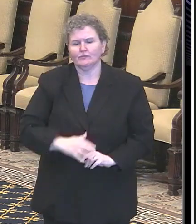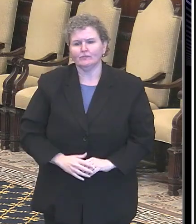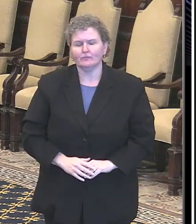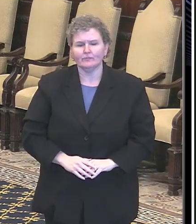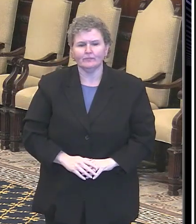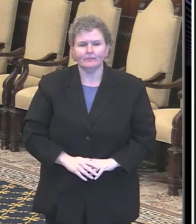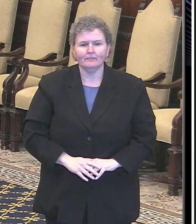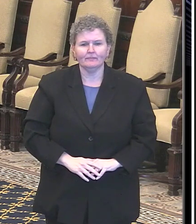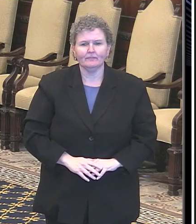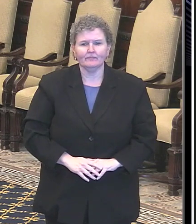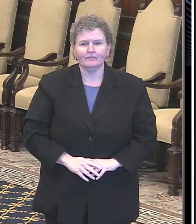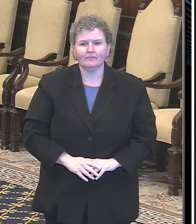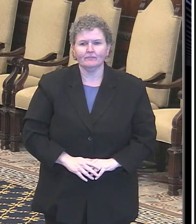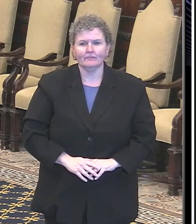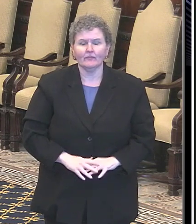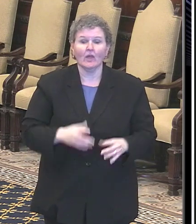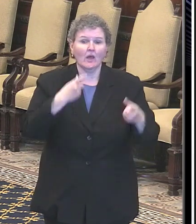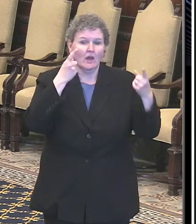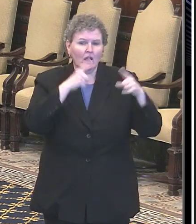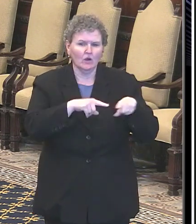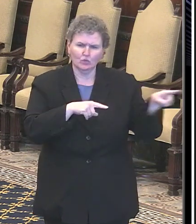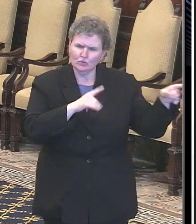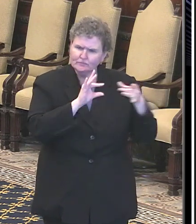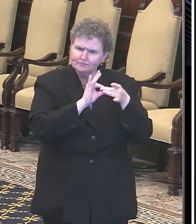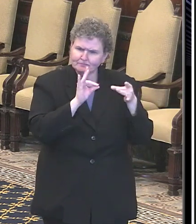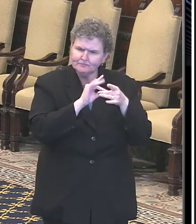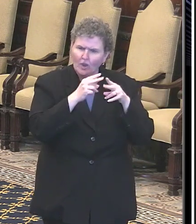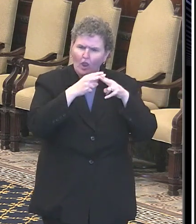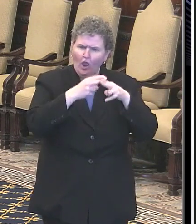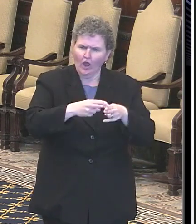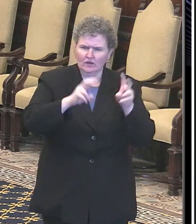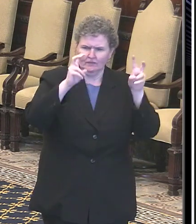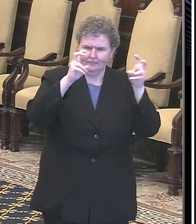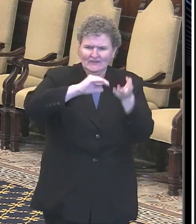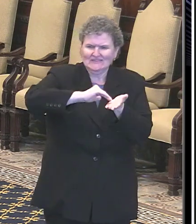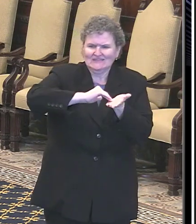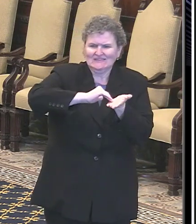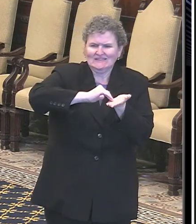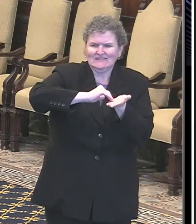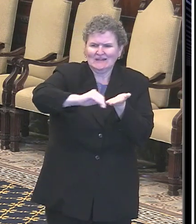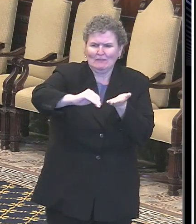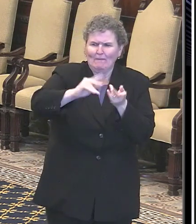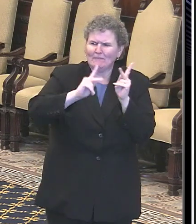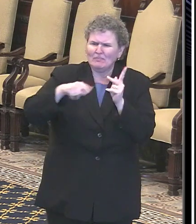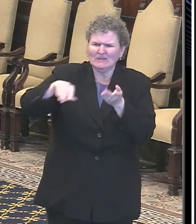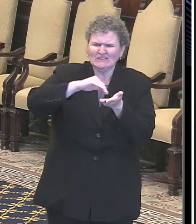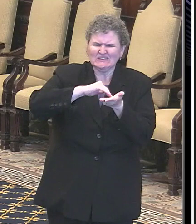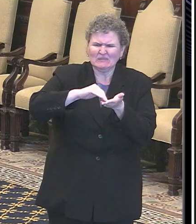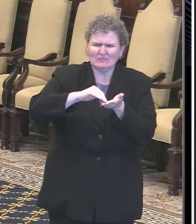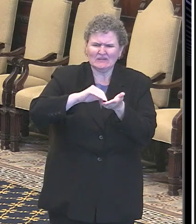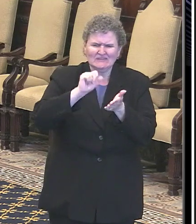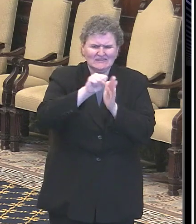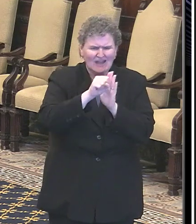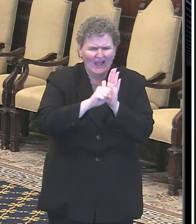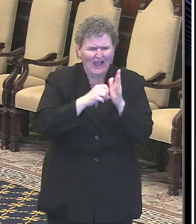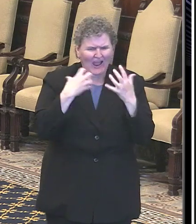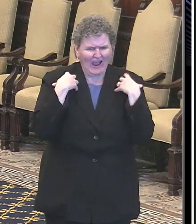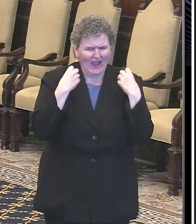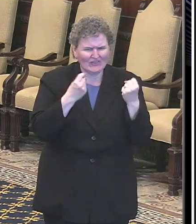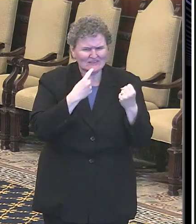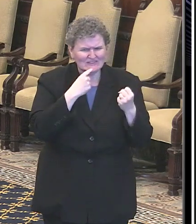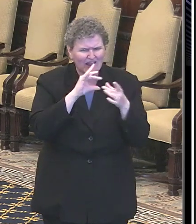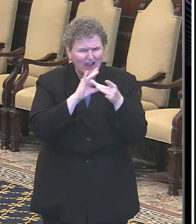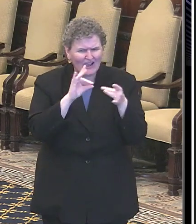a follow-up, when you say they were deemed exempt by who? Because the state health department says the order didn't apply to